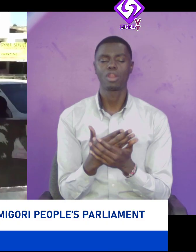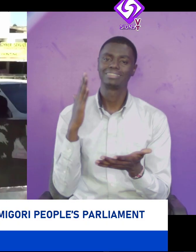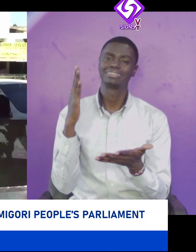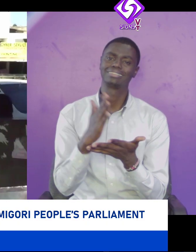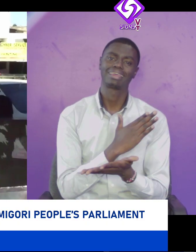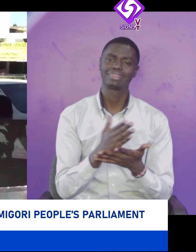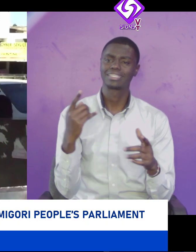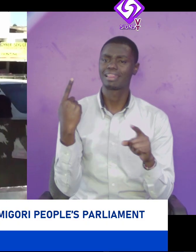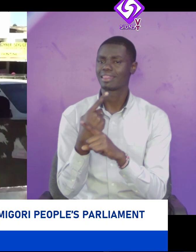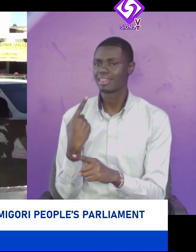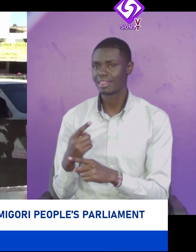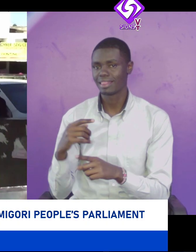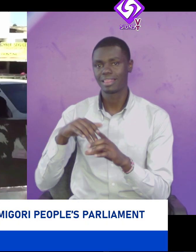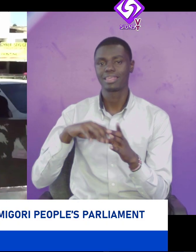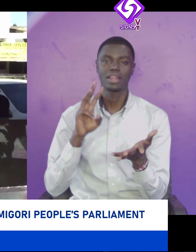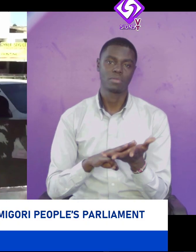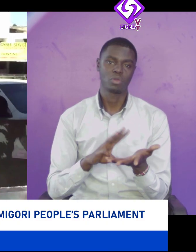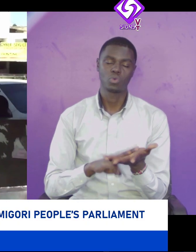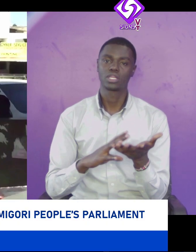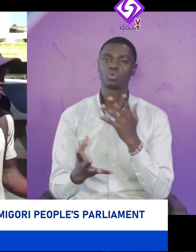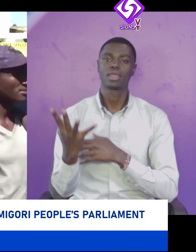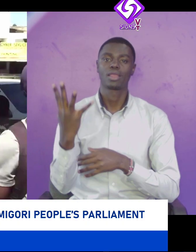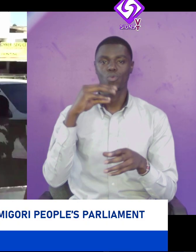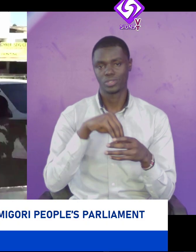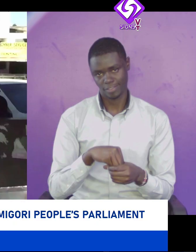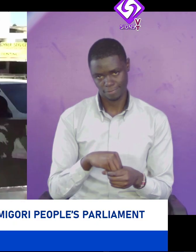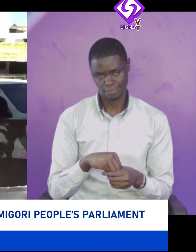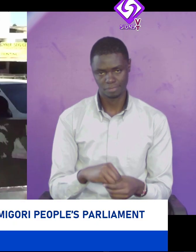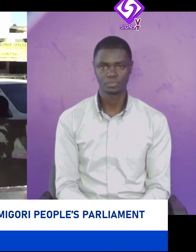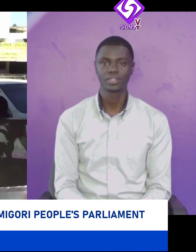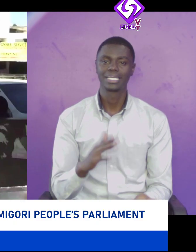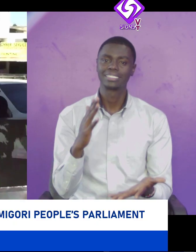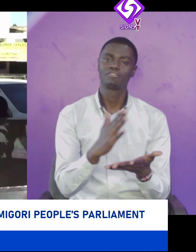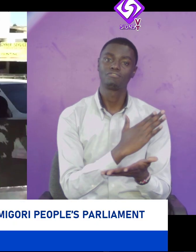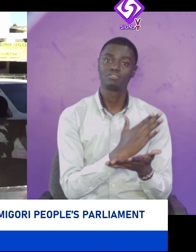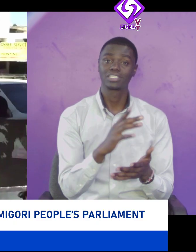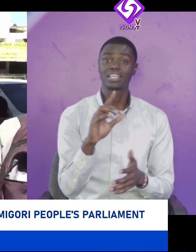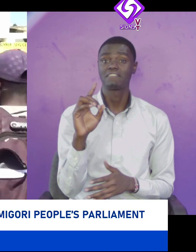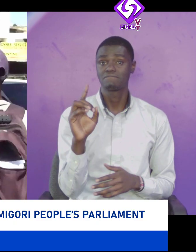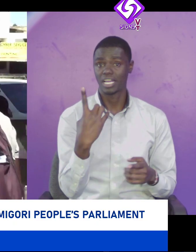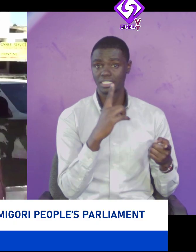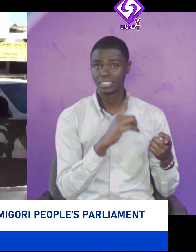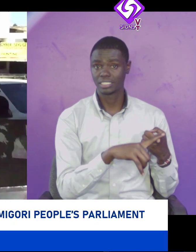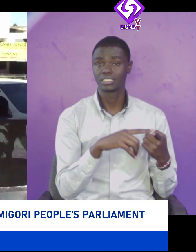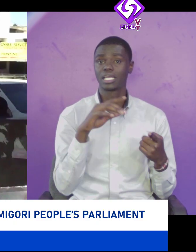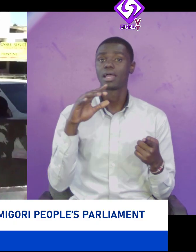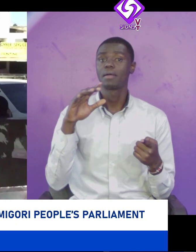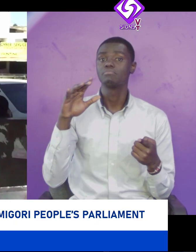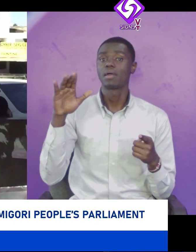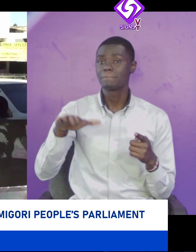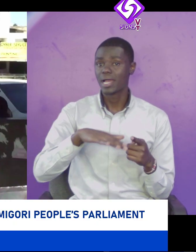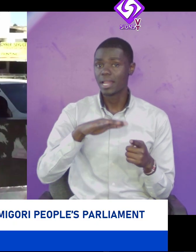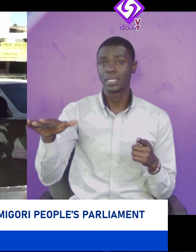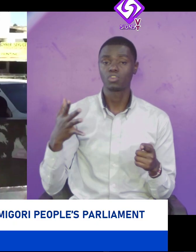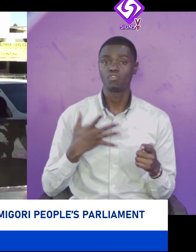ambazo ziko Migori zijumuishwe zote. Sekta ya kwanza, sekta ya bunge la wananchi;